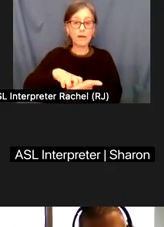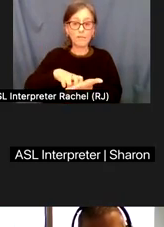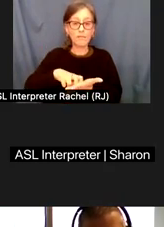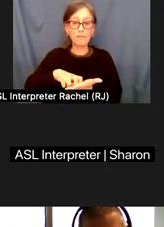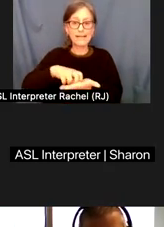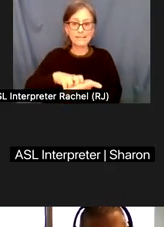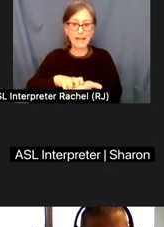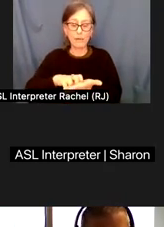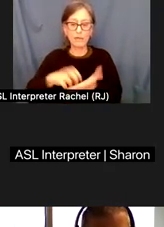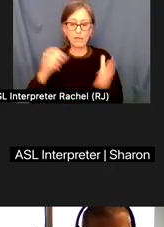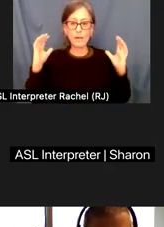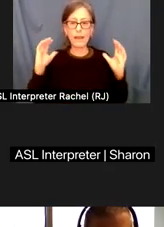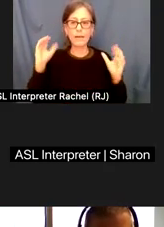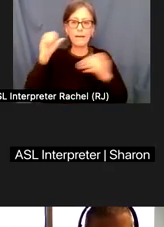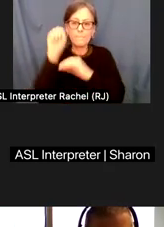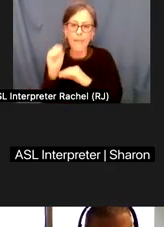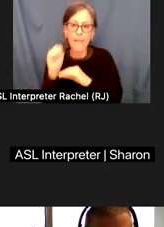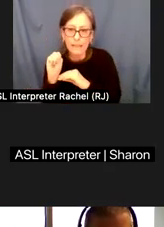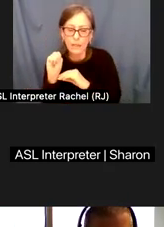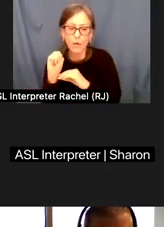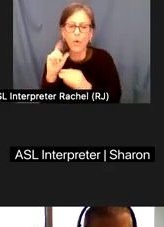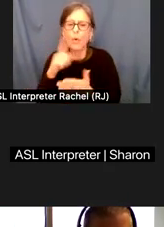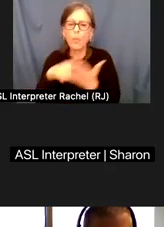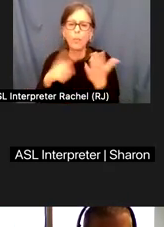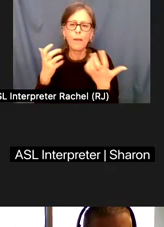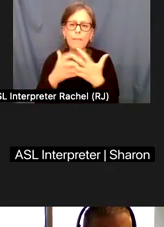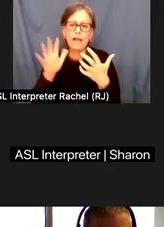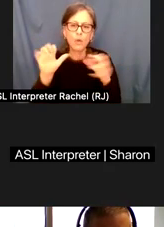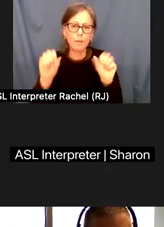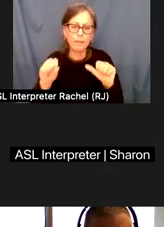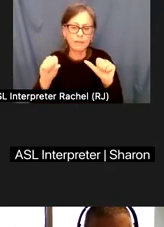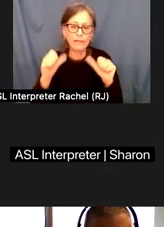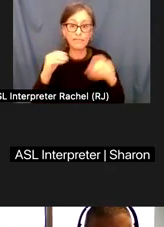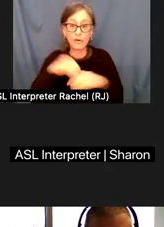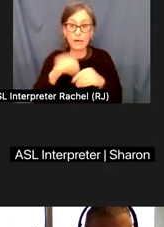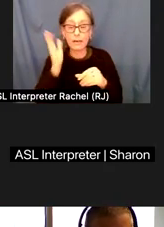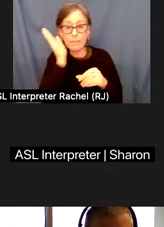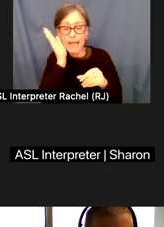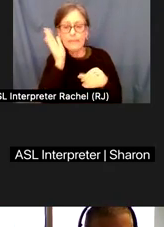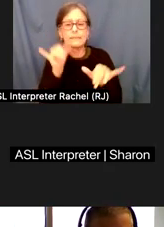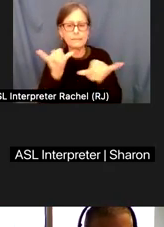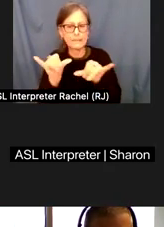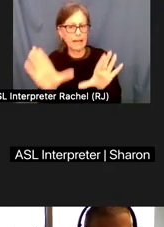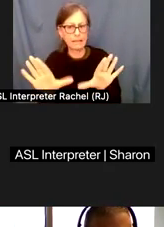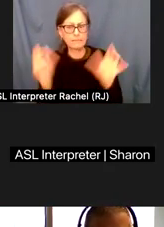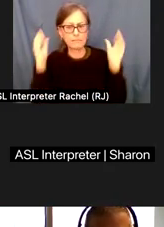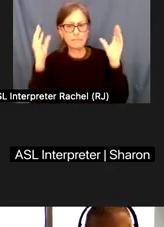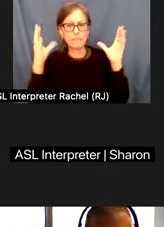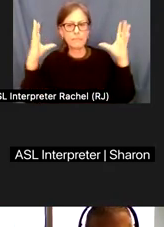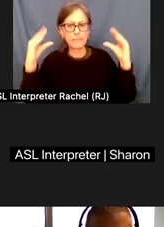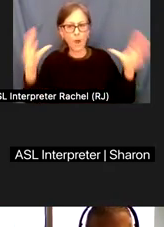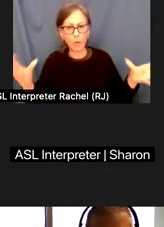your head like a sit, or if you're in bed, you'll stay in bed, put a pillow over your